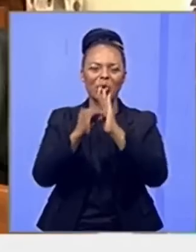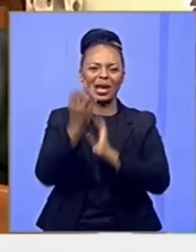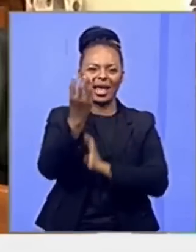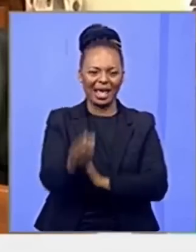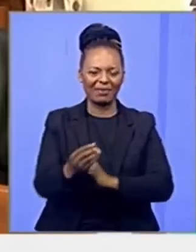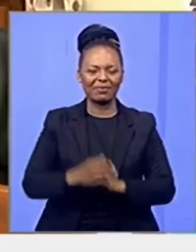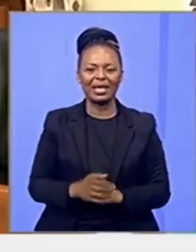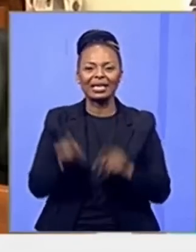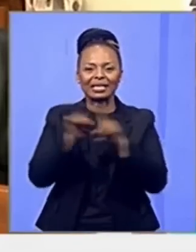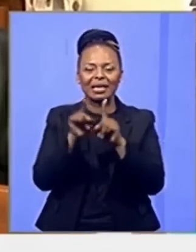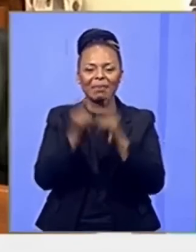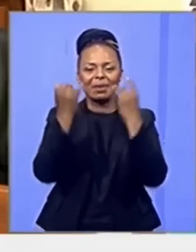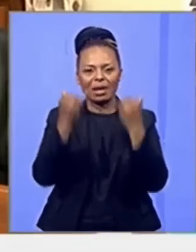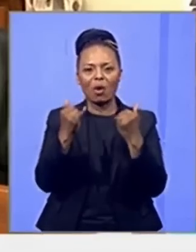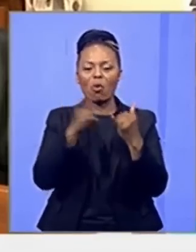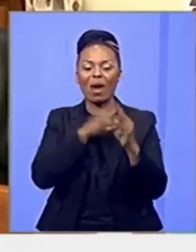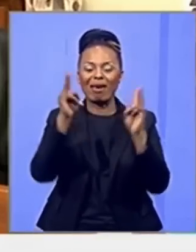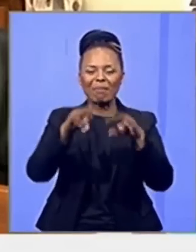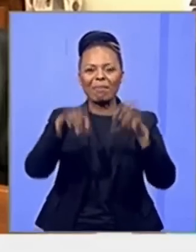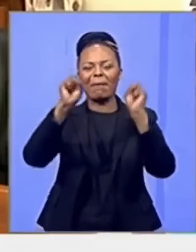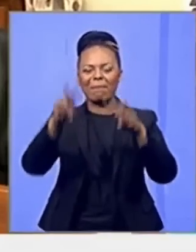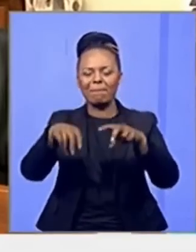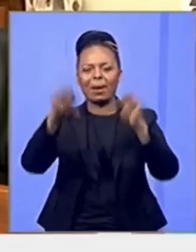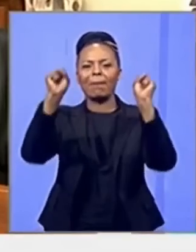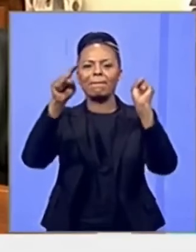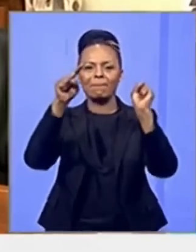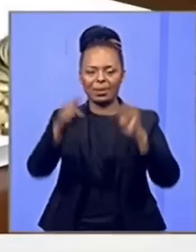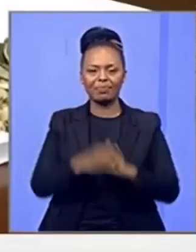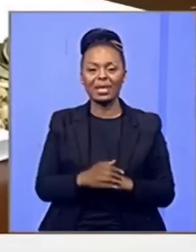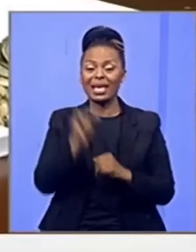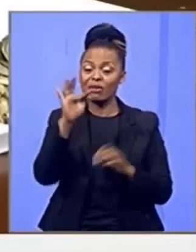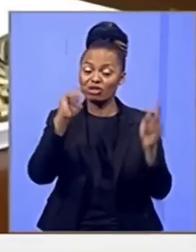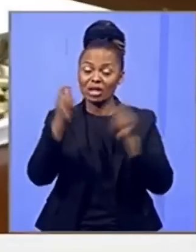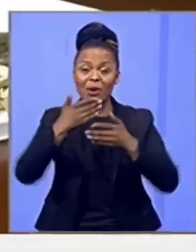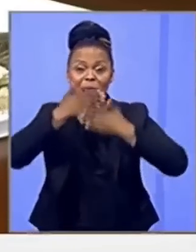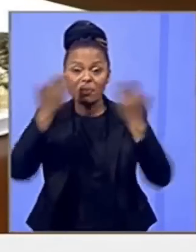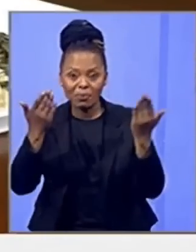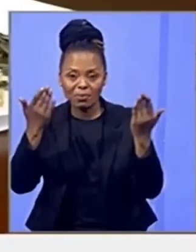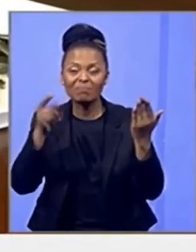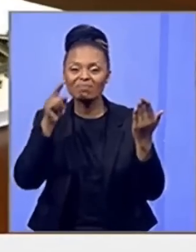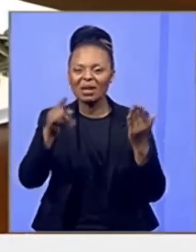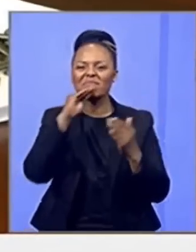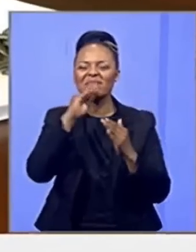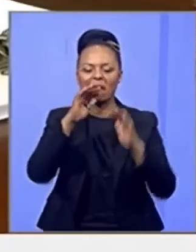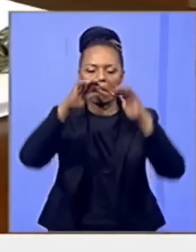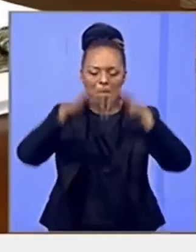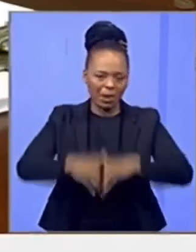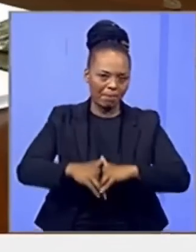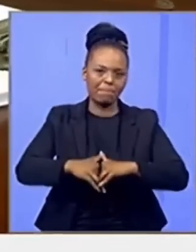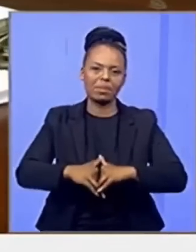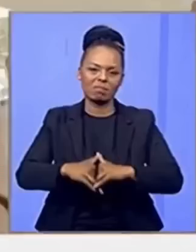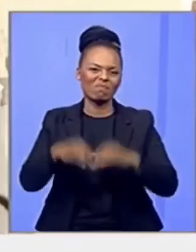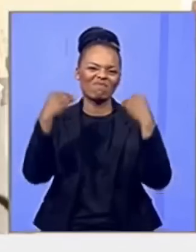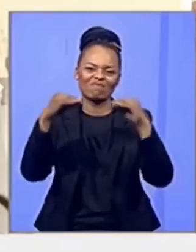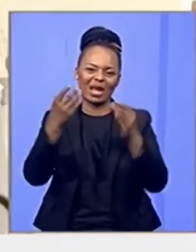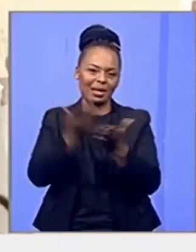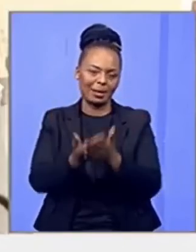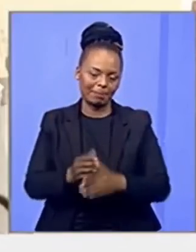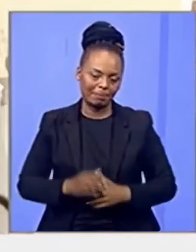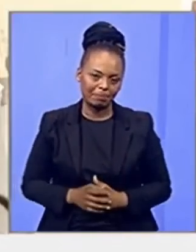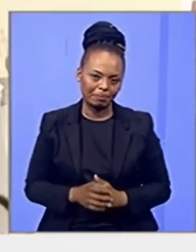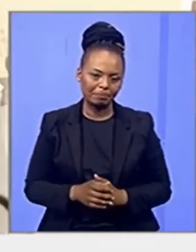ntlha ya kgwetlho ya motlakase, mme fa seemo se sa fetoge ke bofelo jwa setheo seno. If